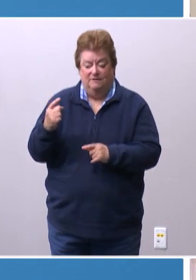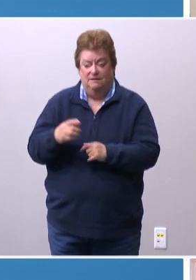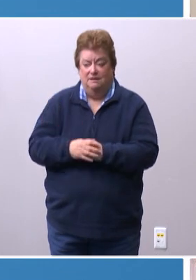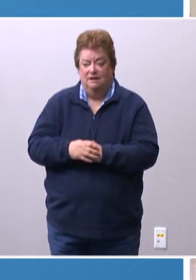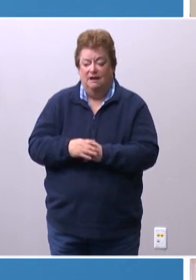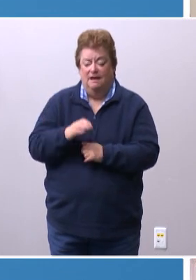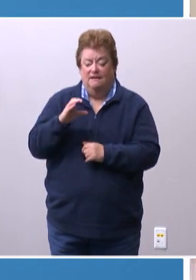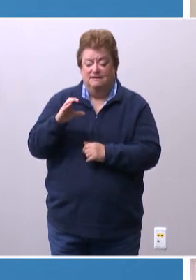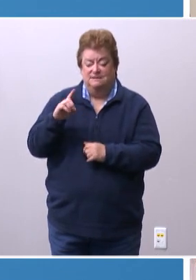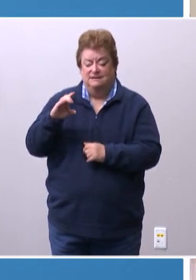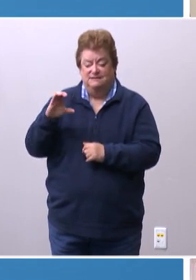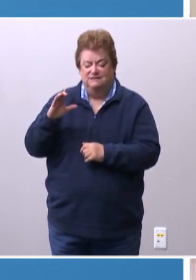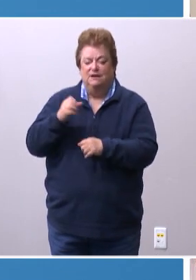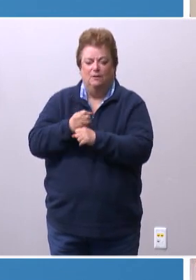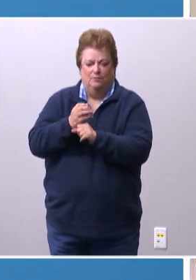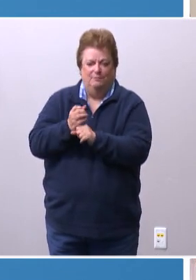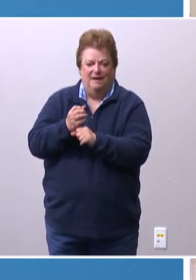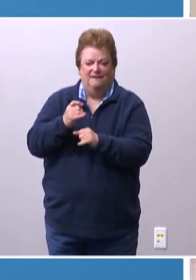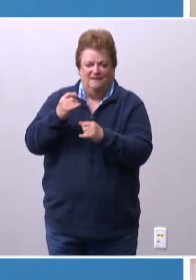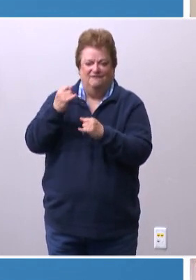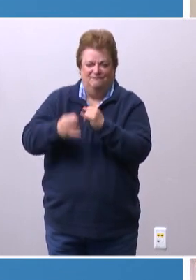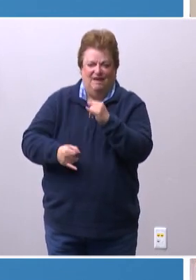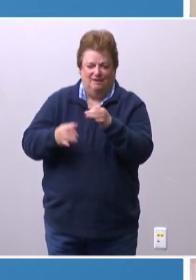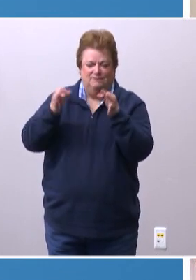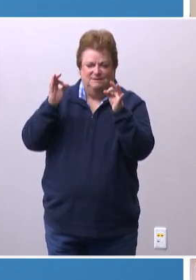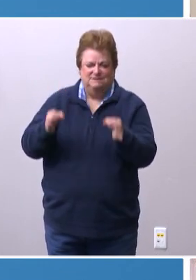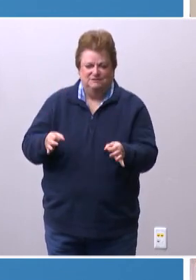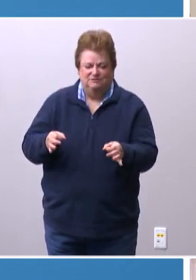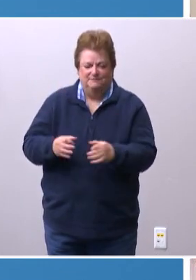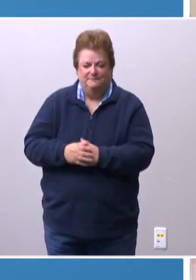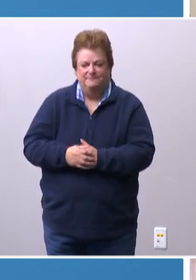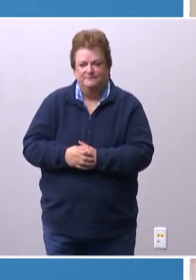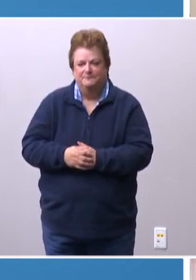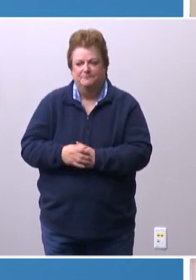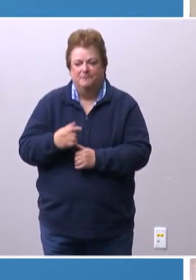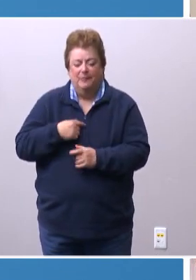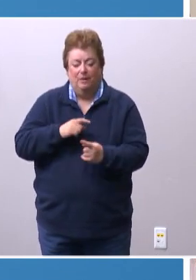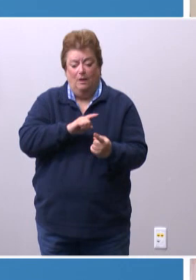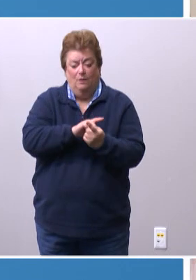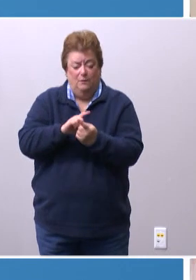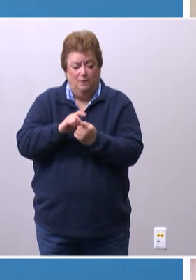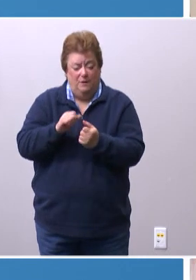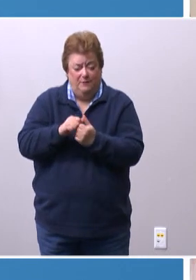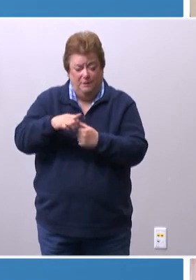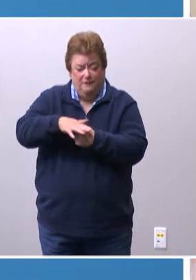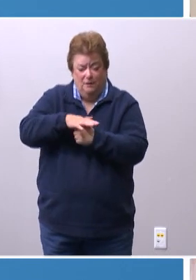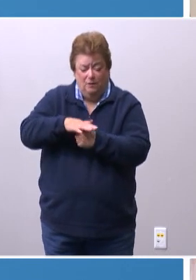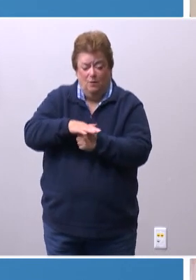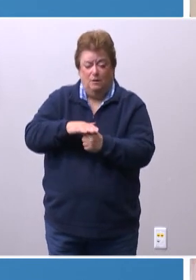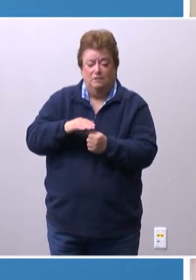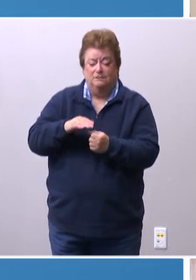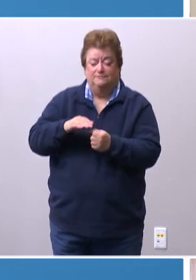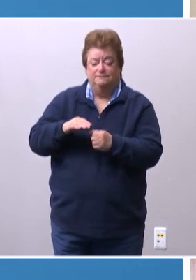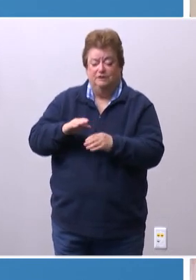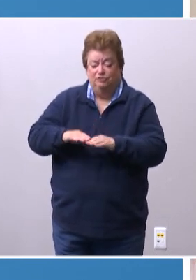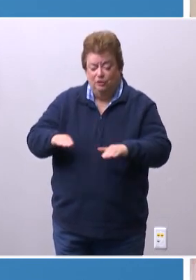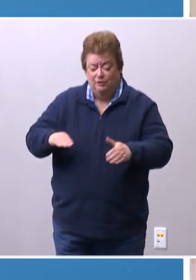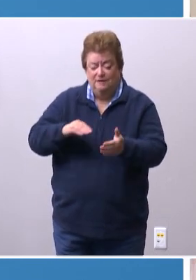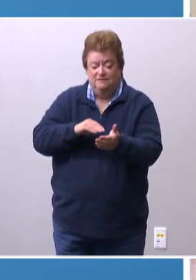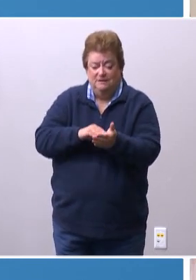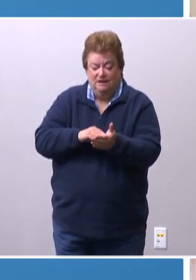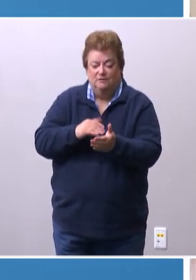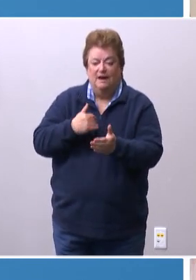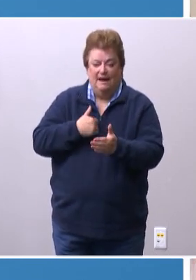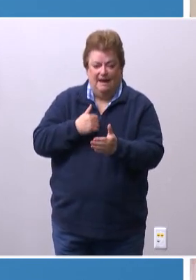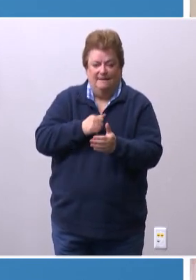the CDC would make the final decision. We met with local pediatricians and other partners, and we have a plan for